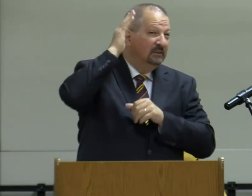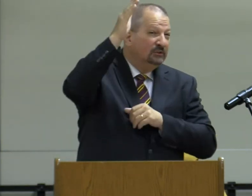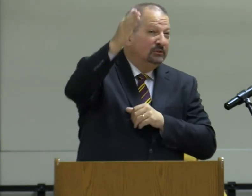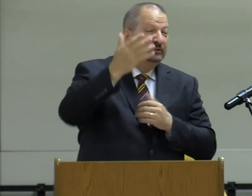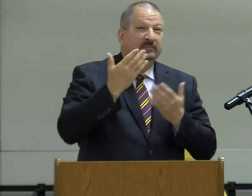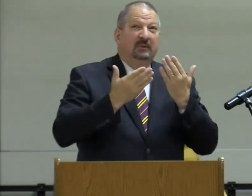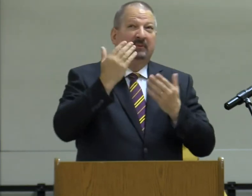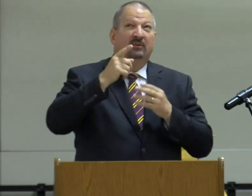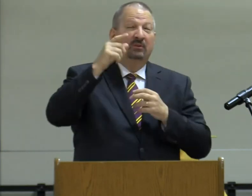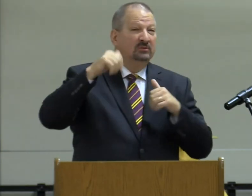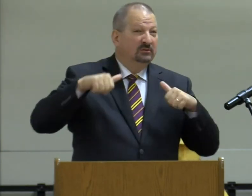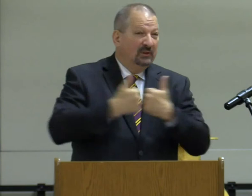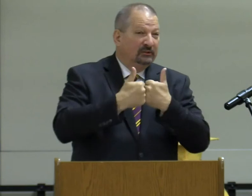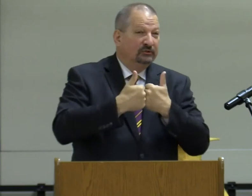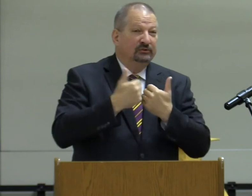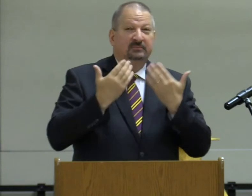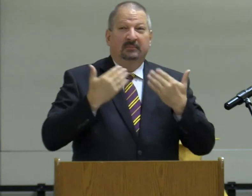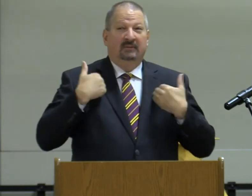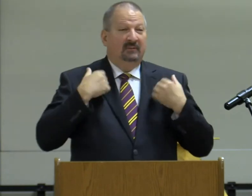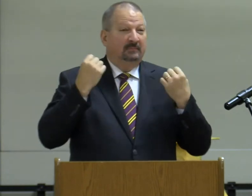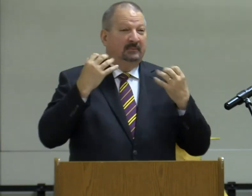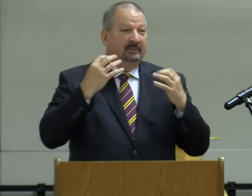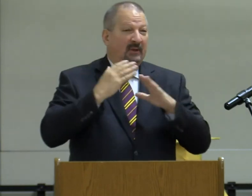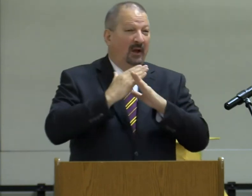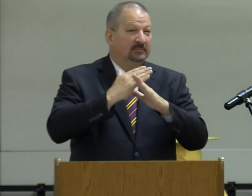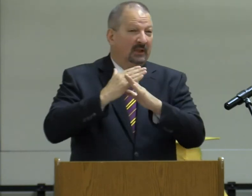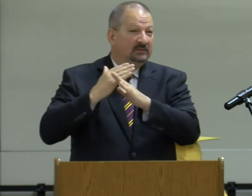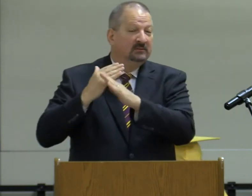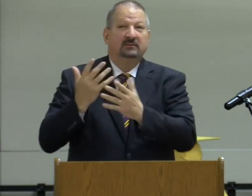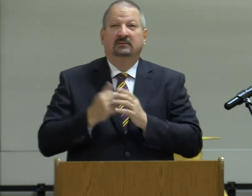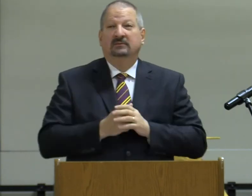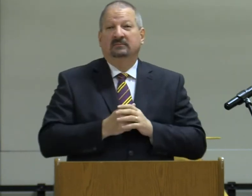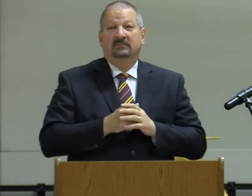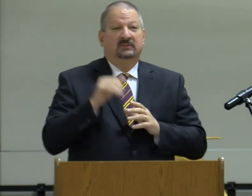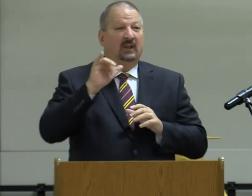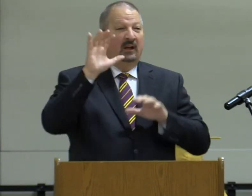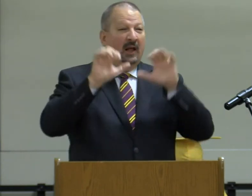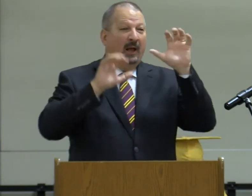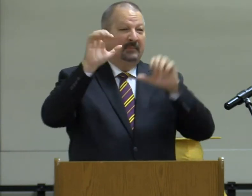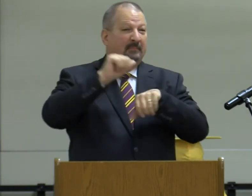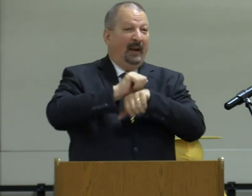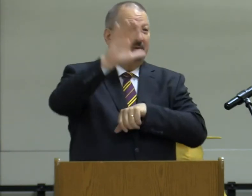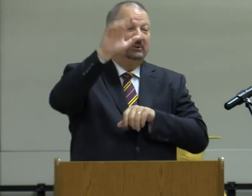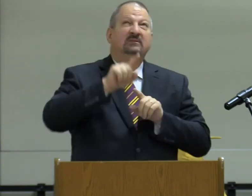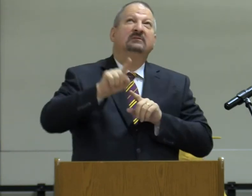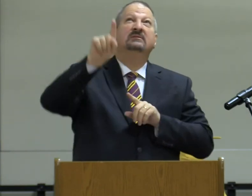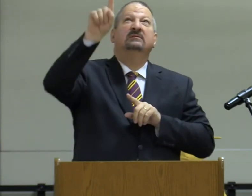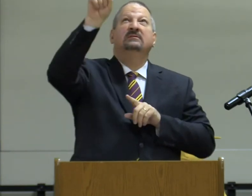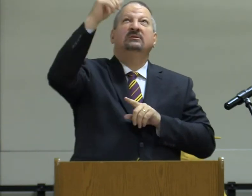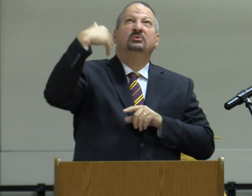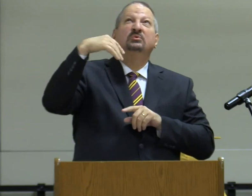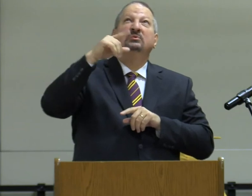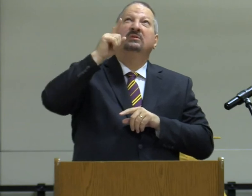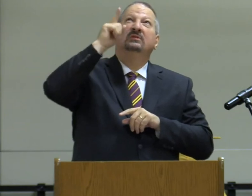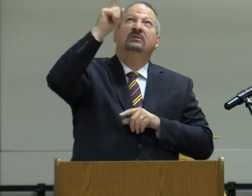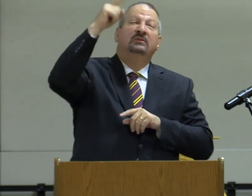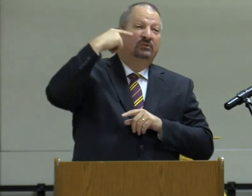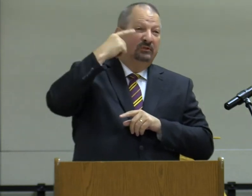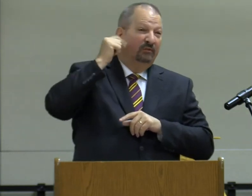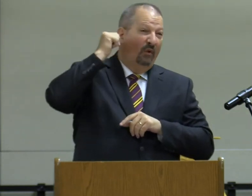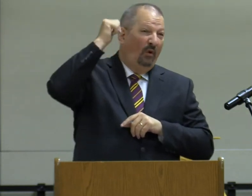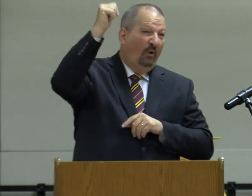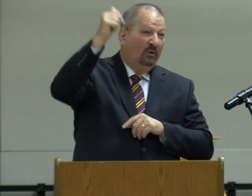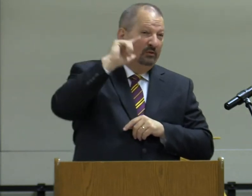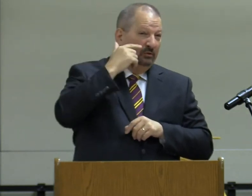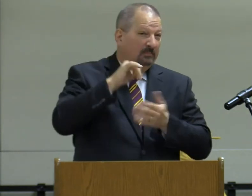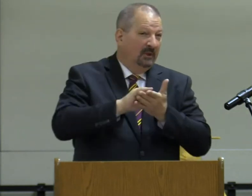and think how far it is until we reach that goal and how big of a challenge it's going to be and what obstacles are going to come in our way. And it seems like that goal